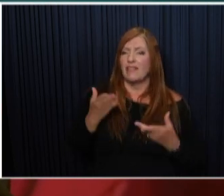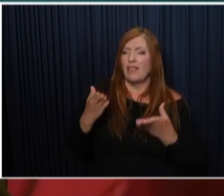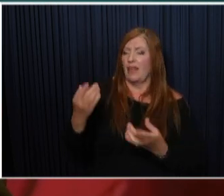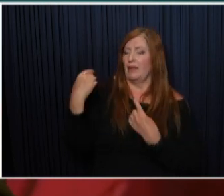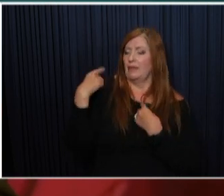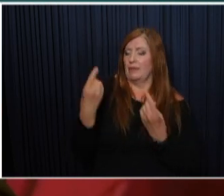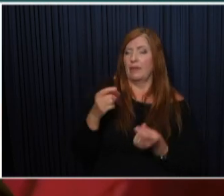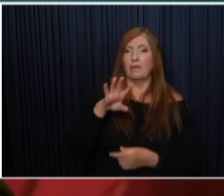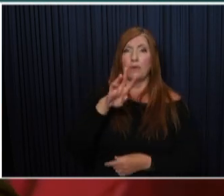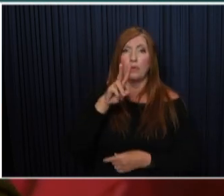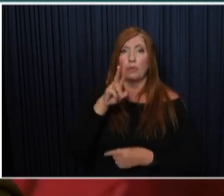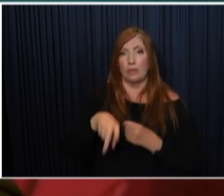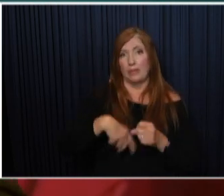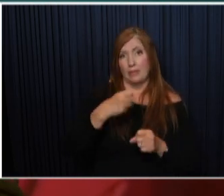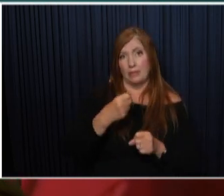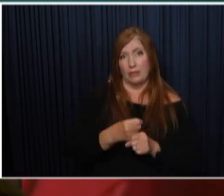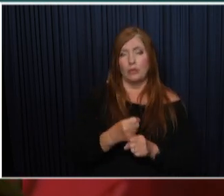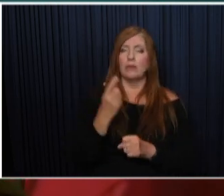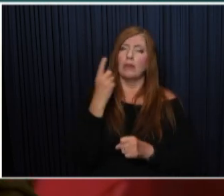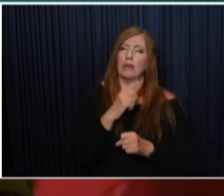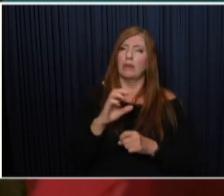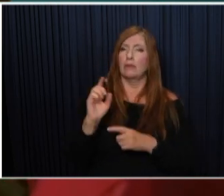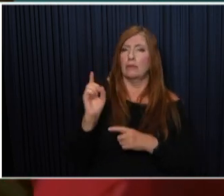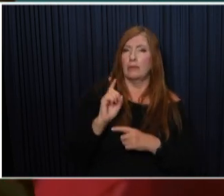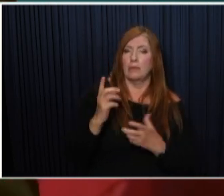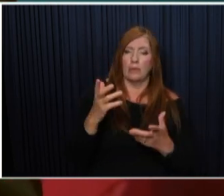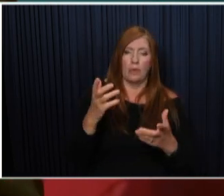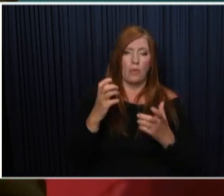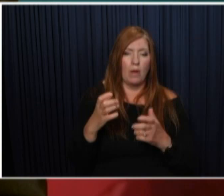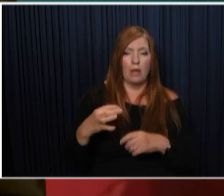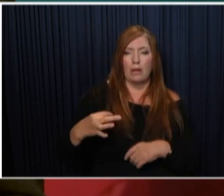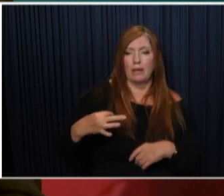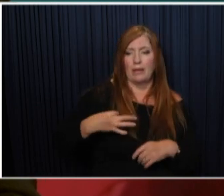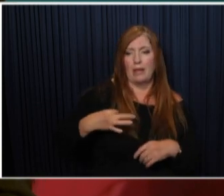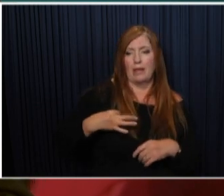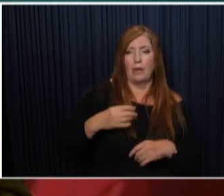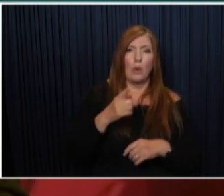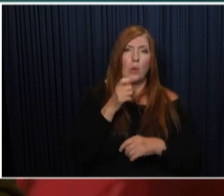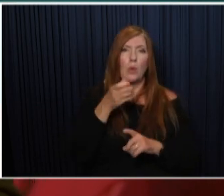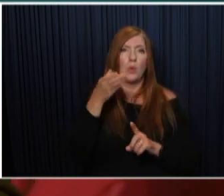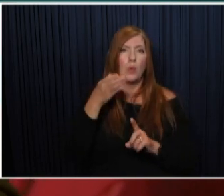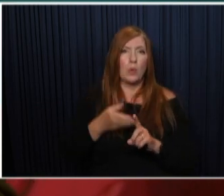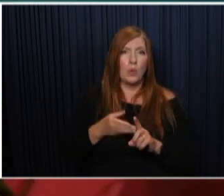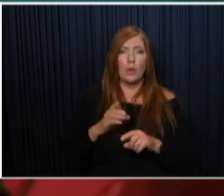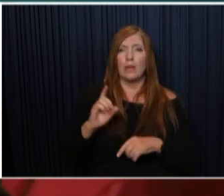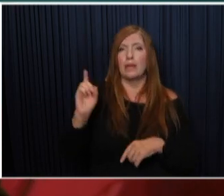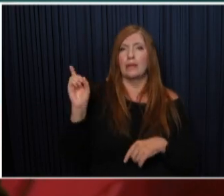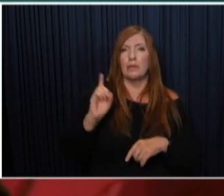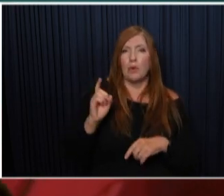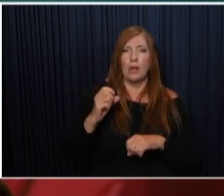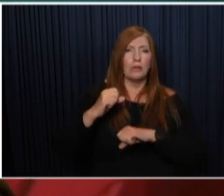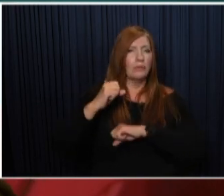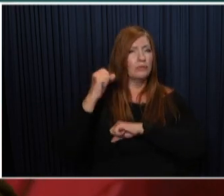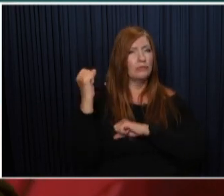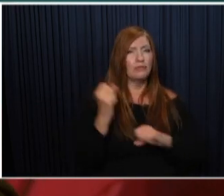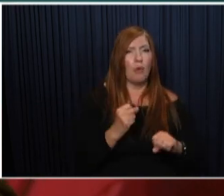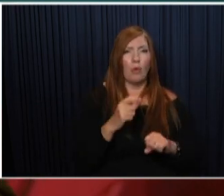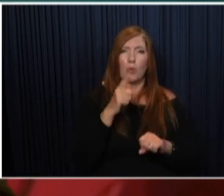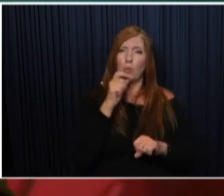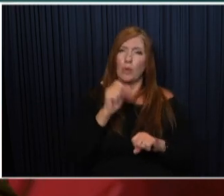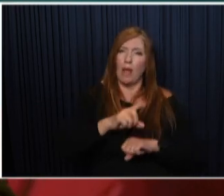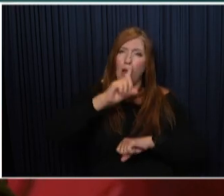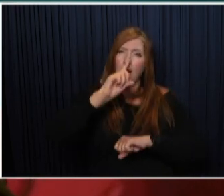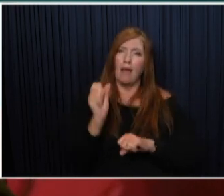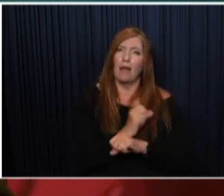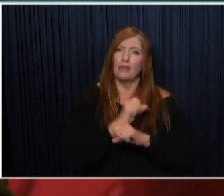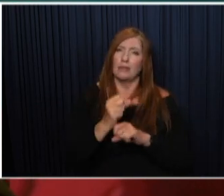42 years. I think Democrats want a candidate that is a Democrat, a strong Democrat that can actually